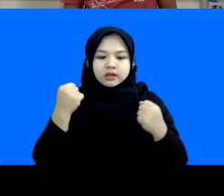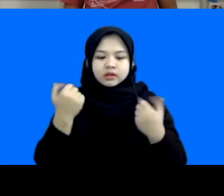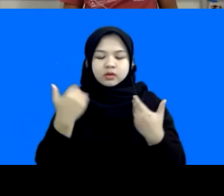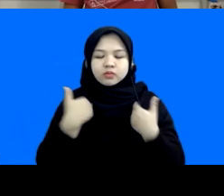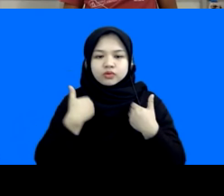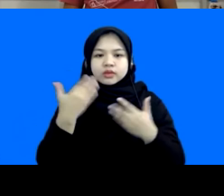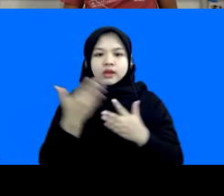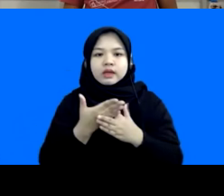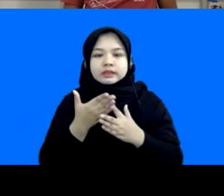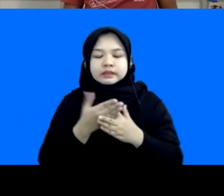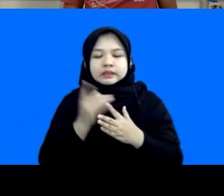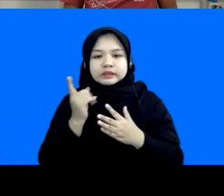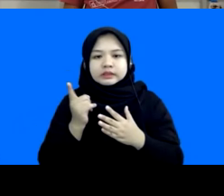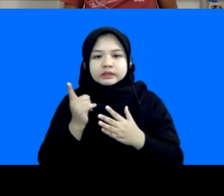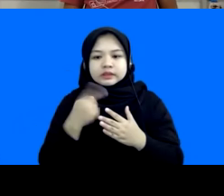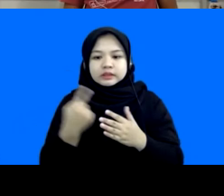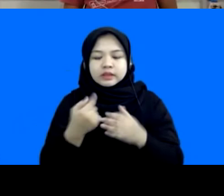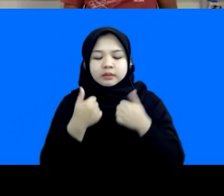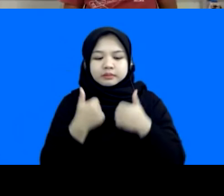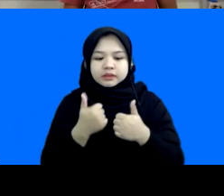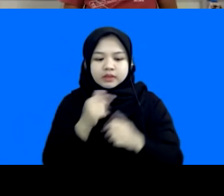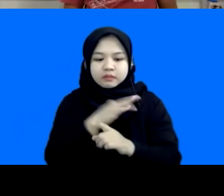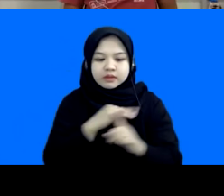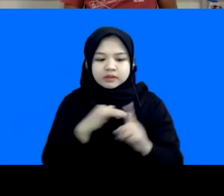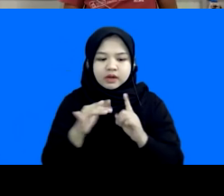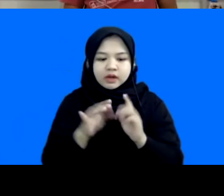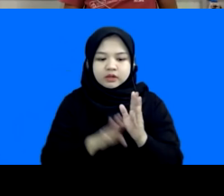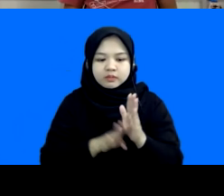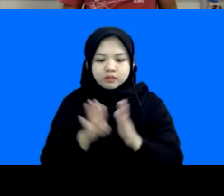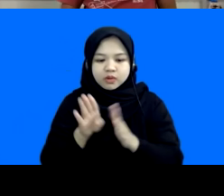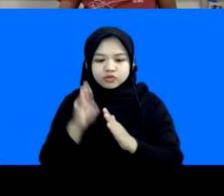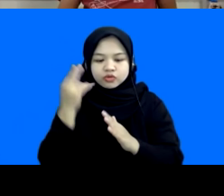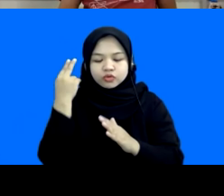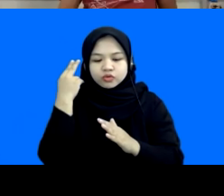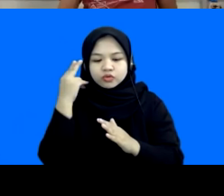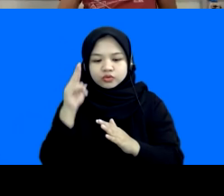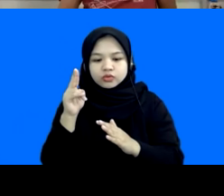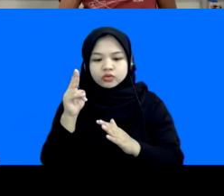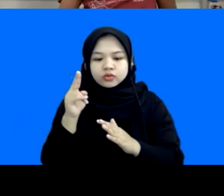society, to create economies that were not possible before.